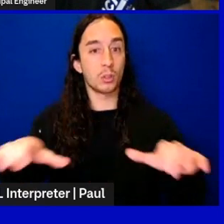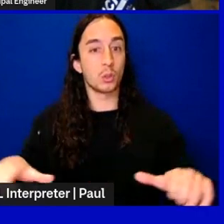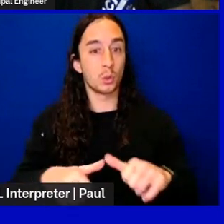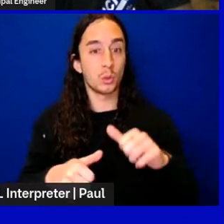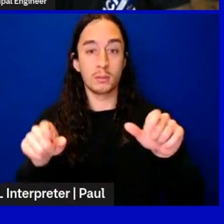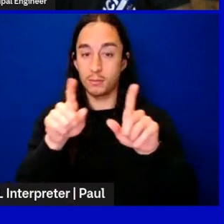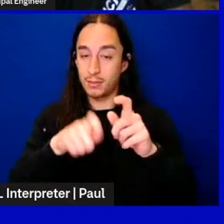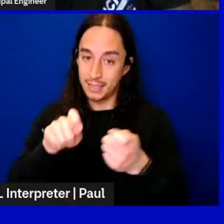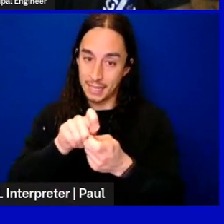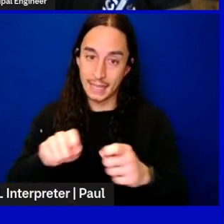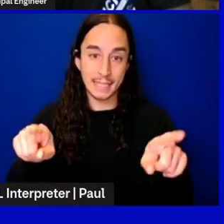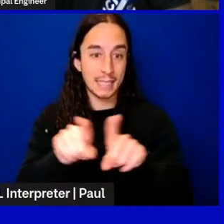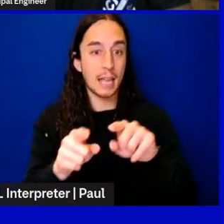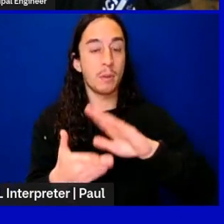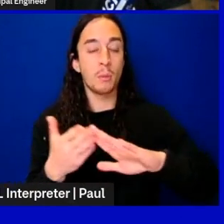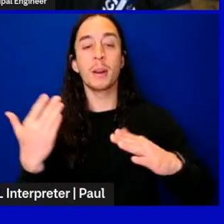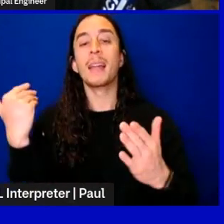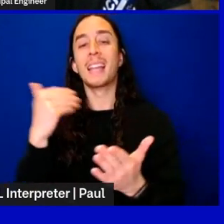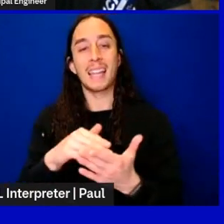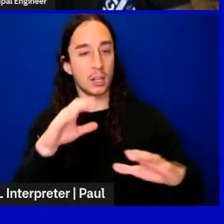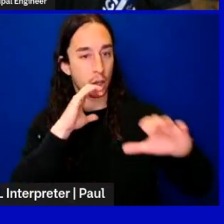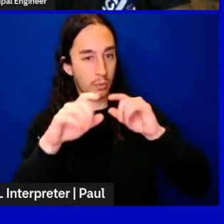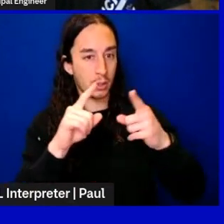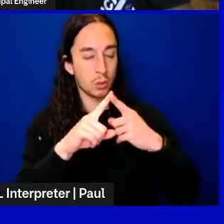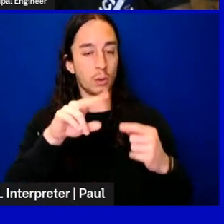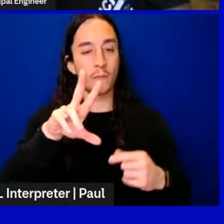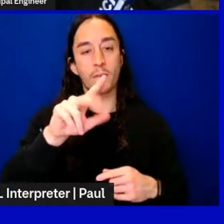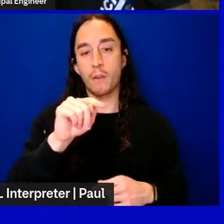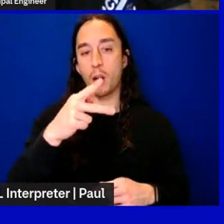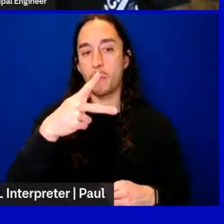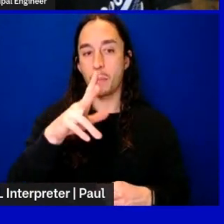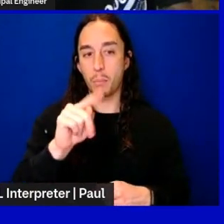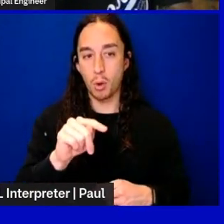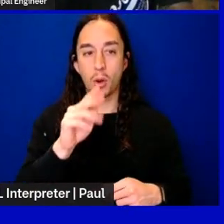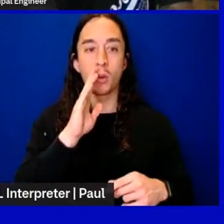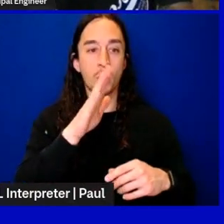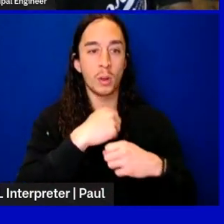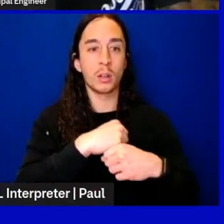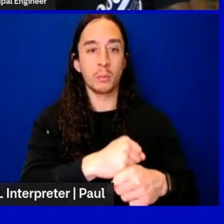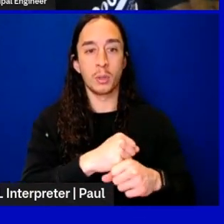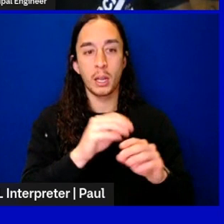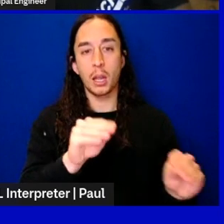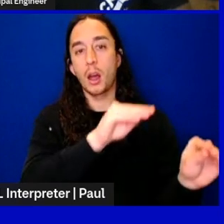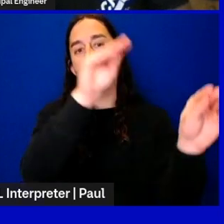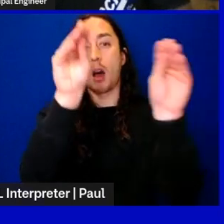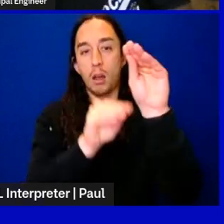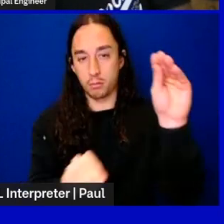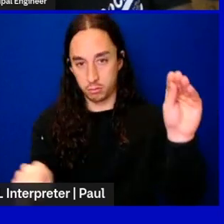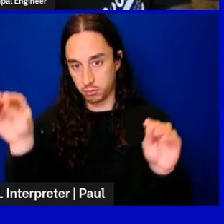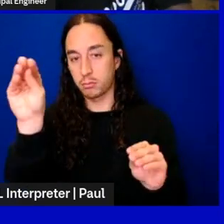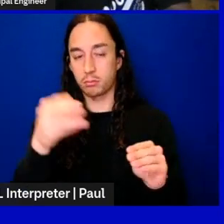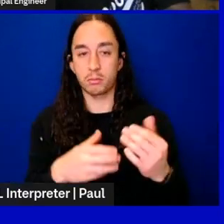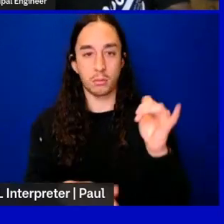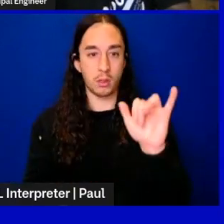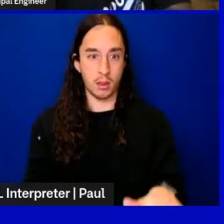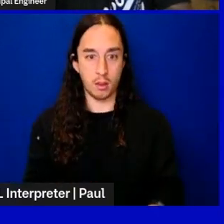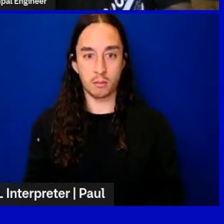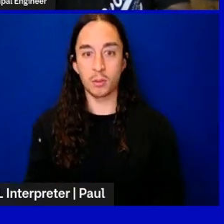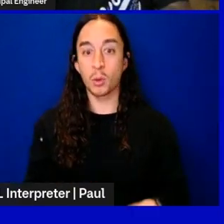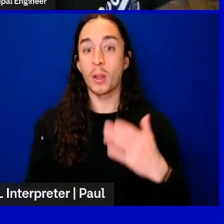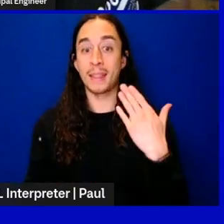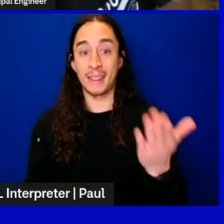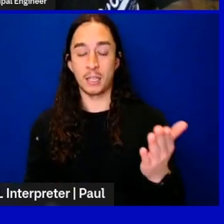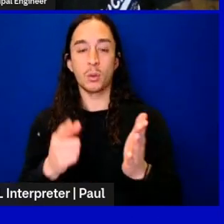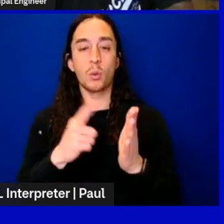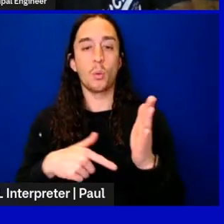it will again communicate to the Vault pod. Vault pod will generate the token temporary credentials. So this is what we are going to see